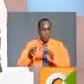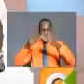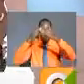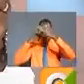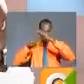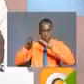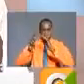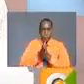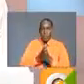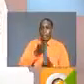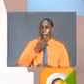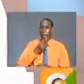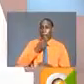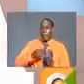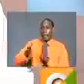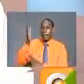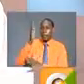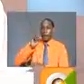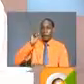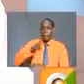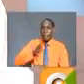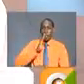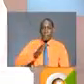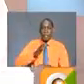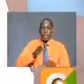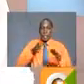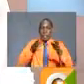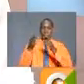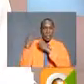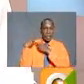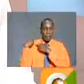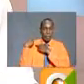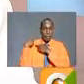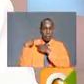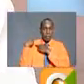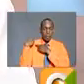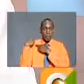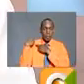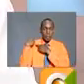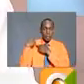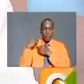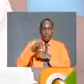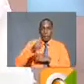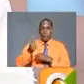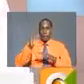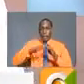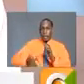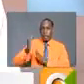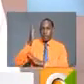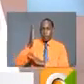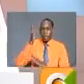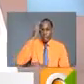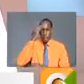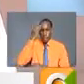prophets and men of God must be accountable to a being other than God. Here are my